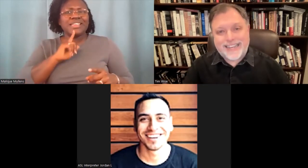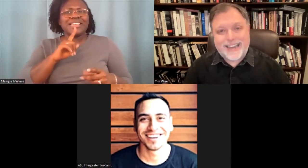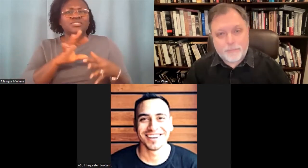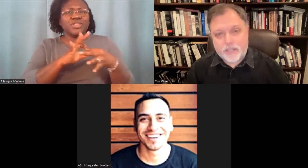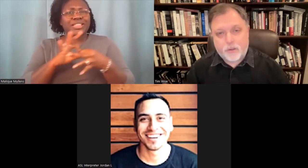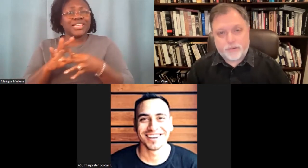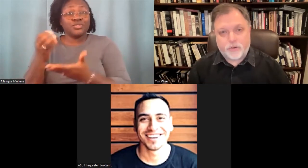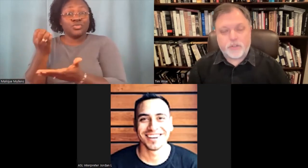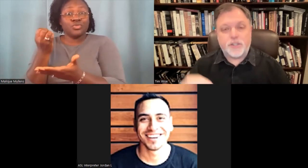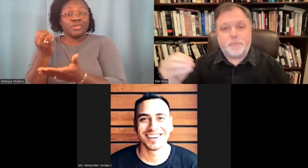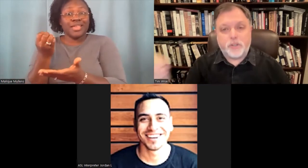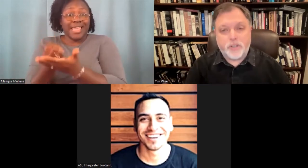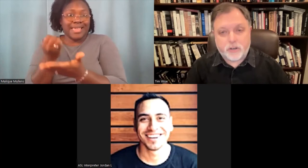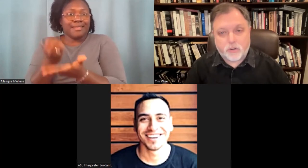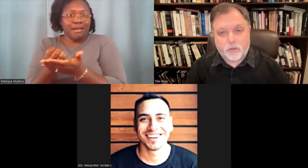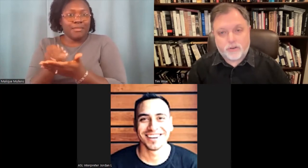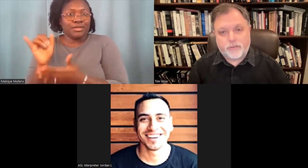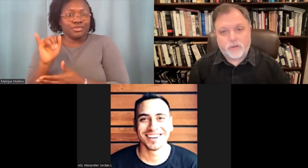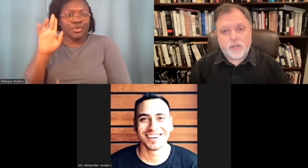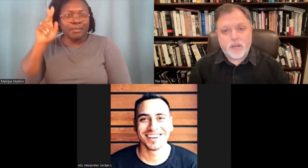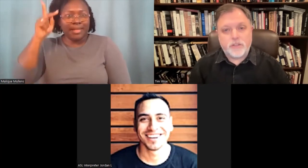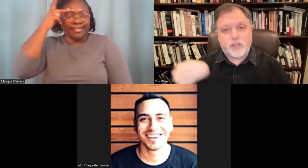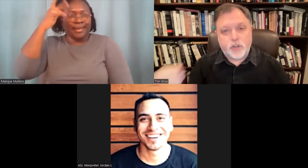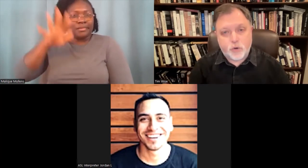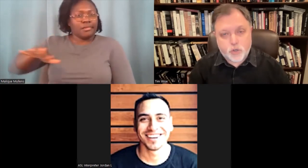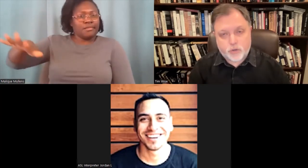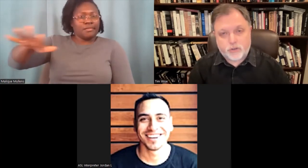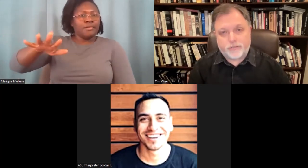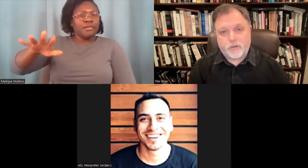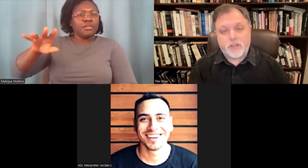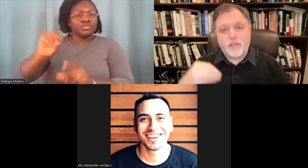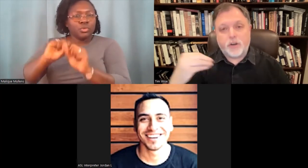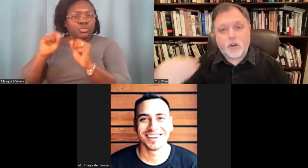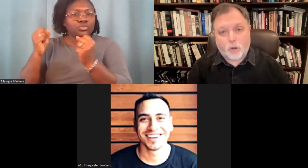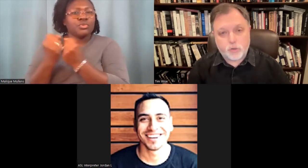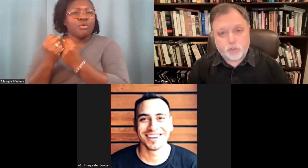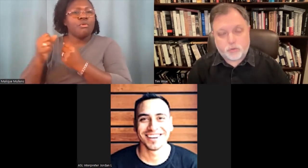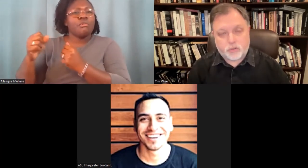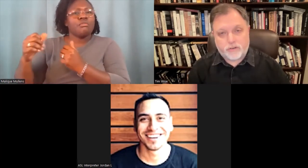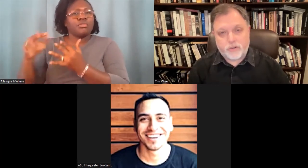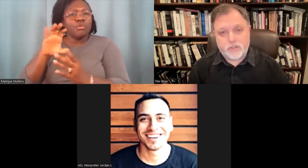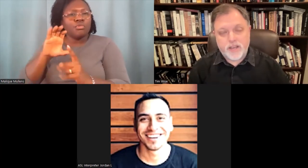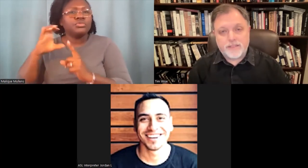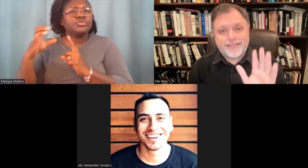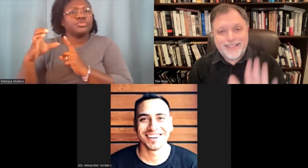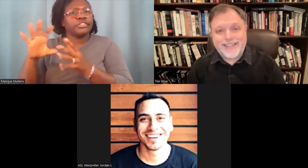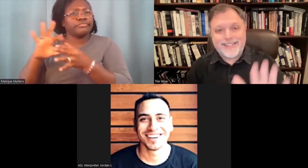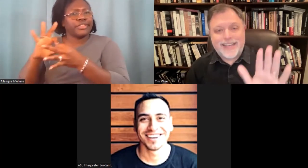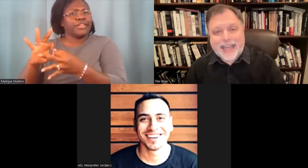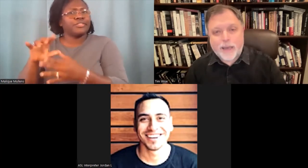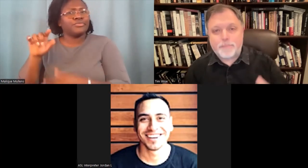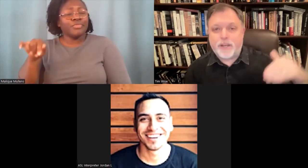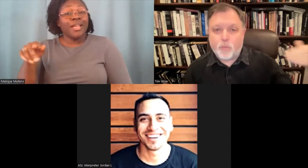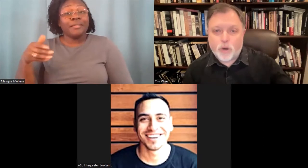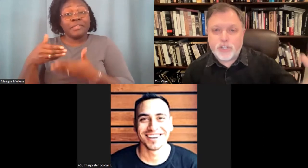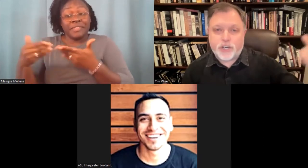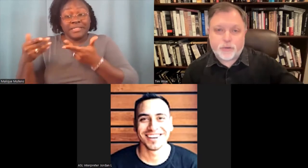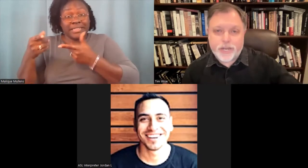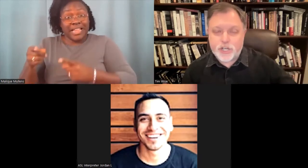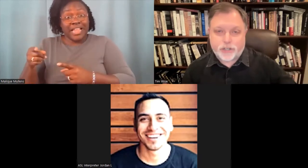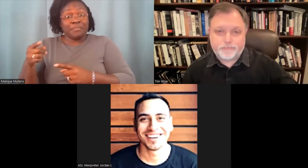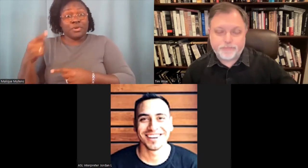the economic universe, the political universe, the social universe, the cultural universe. The things that happen in